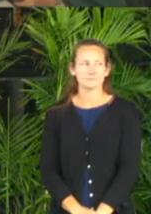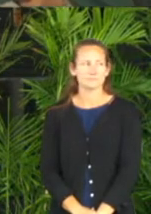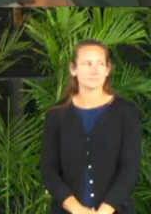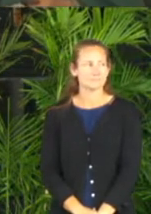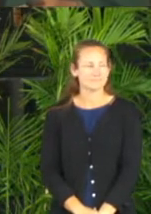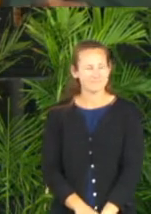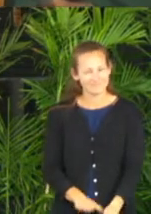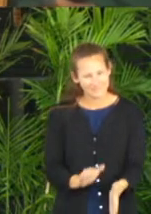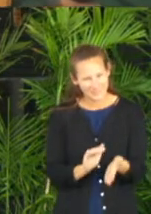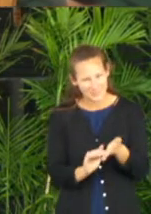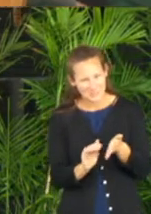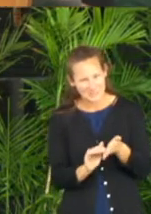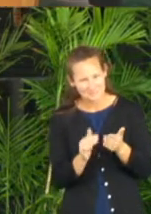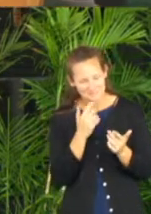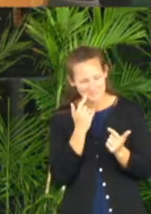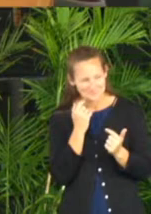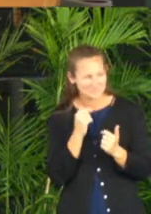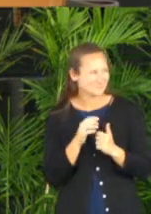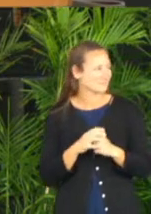Forgive me.